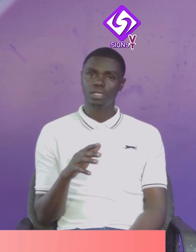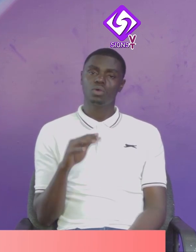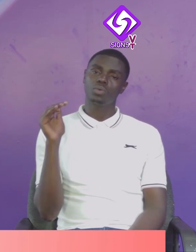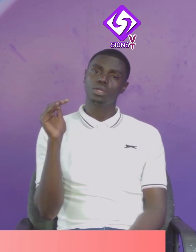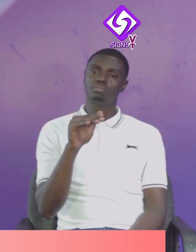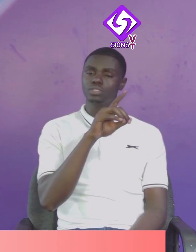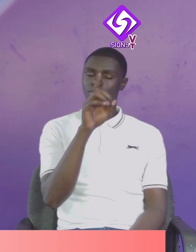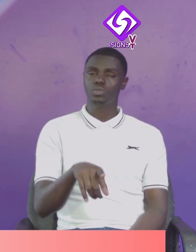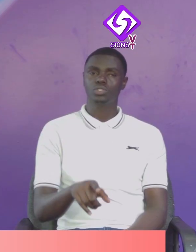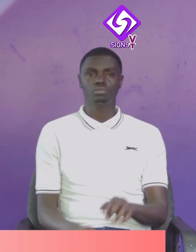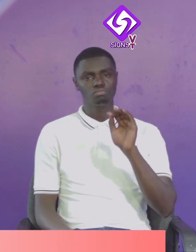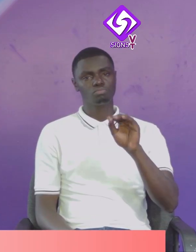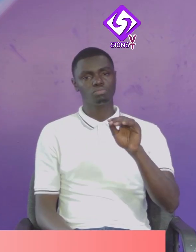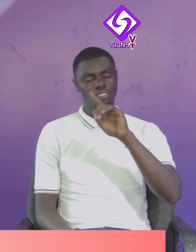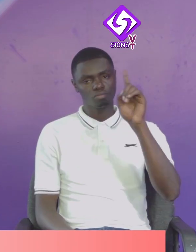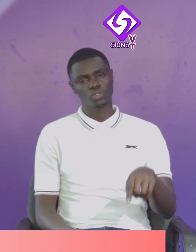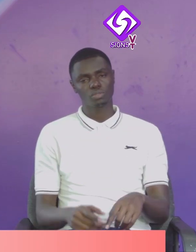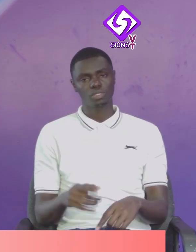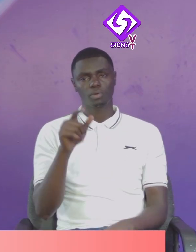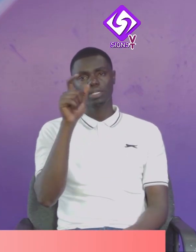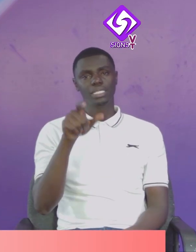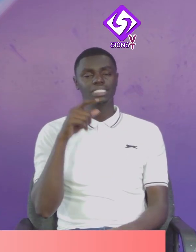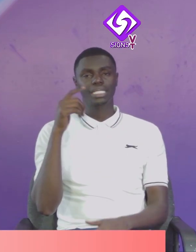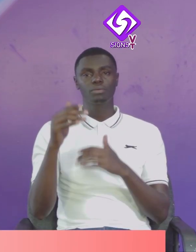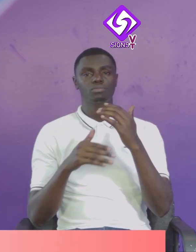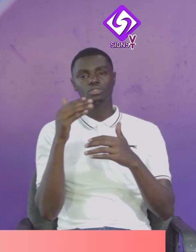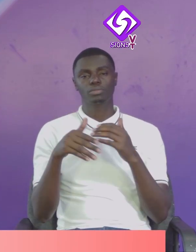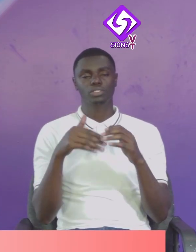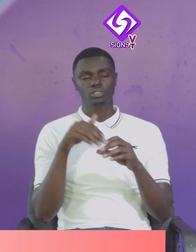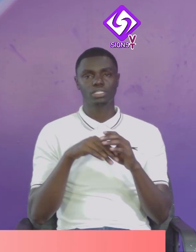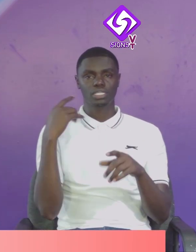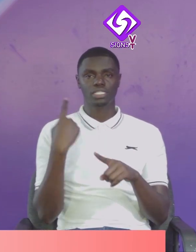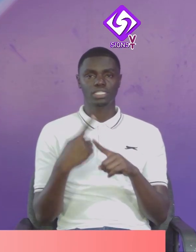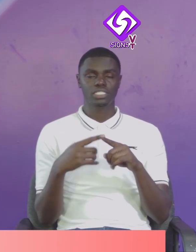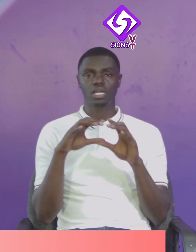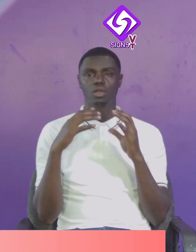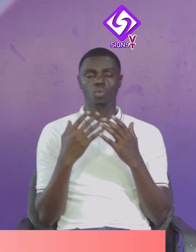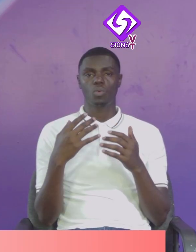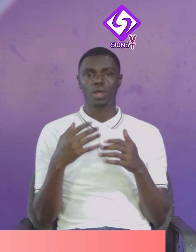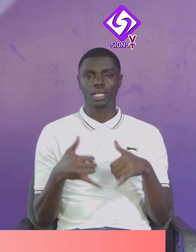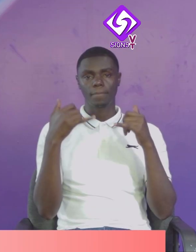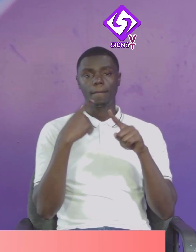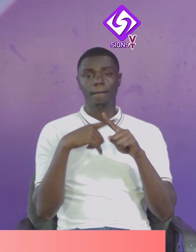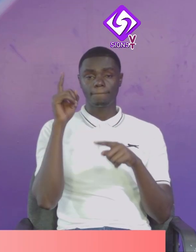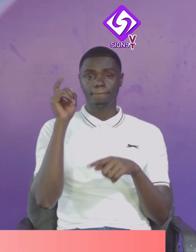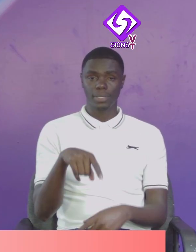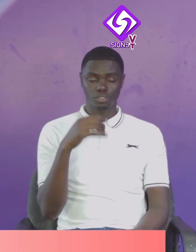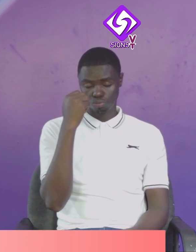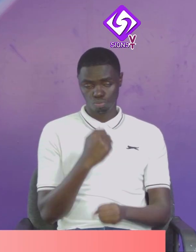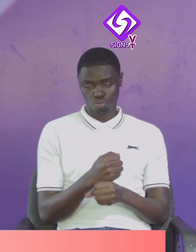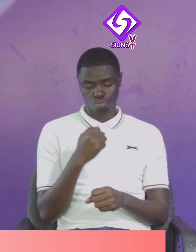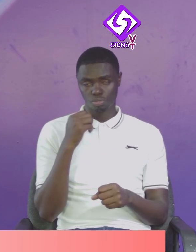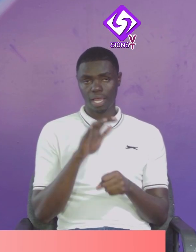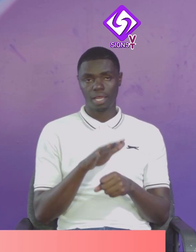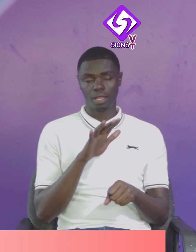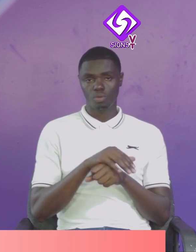marks as far as Italy's progression in next year's World Cup is concerned, because they have a lot to do as far